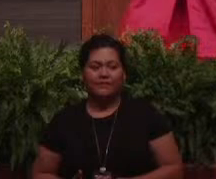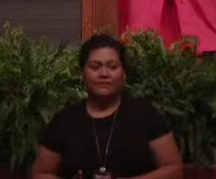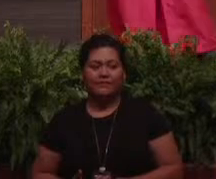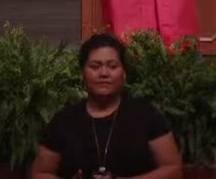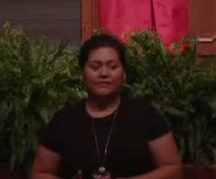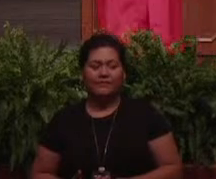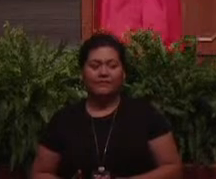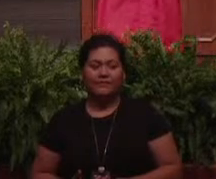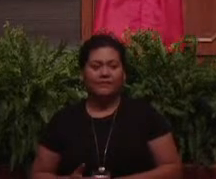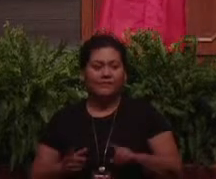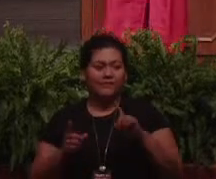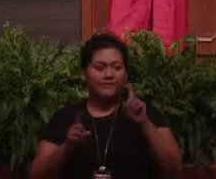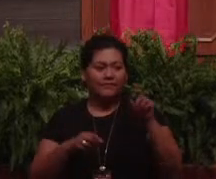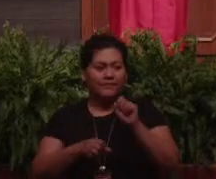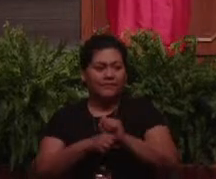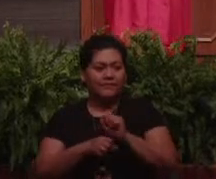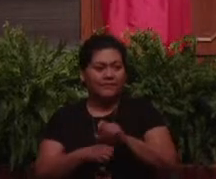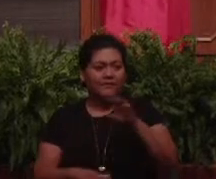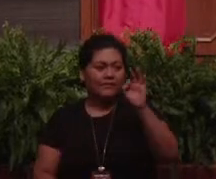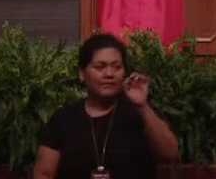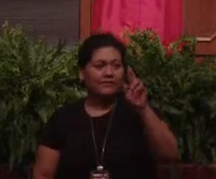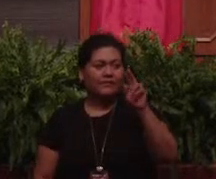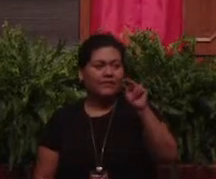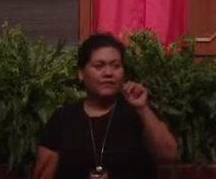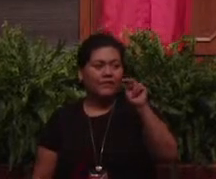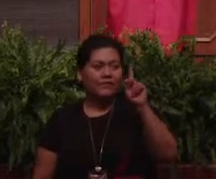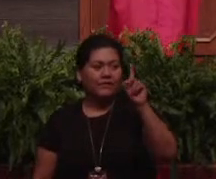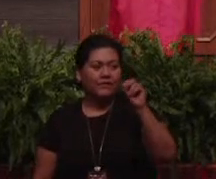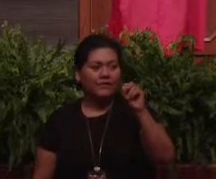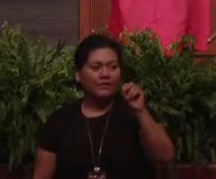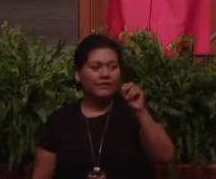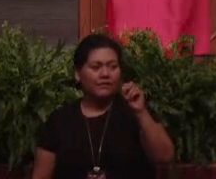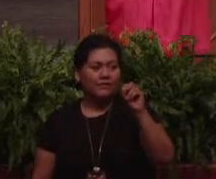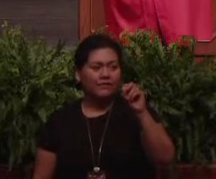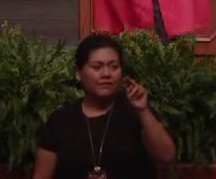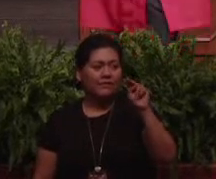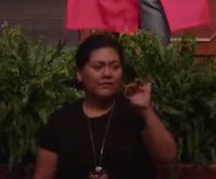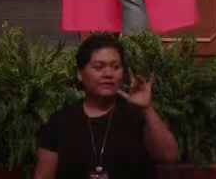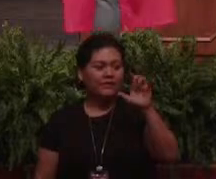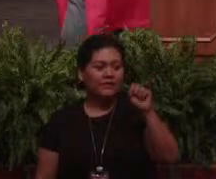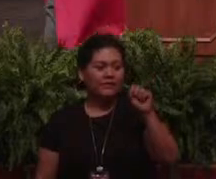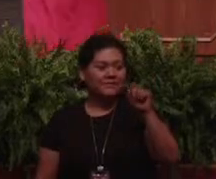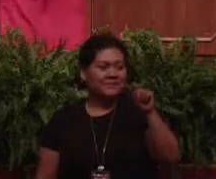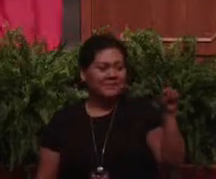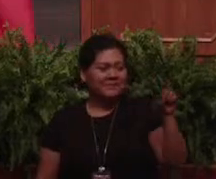Attending the workforce, Fernando Nicholas Musquiz.